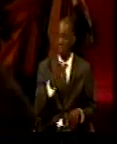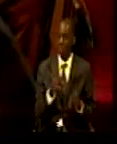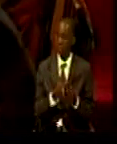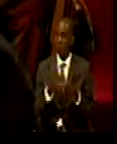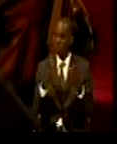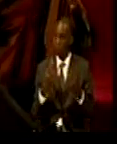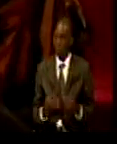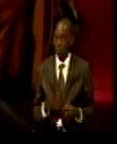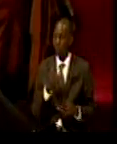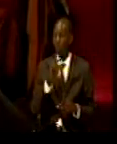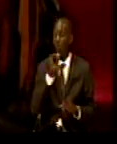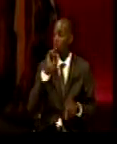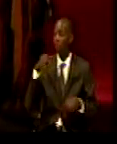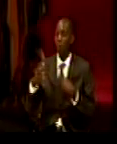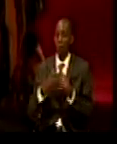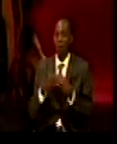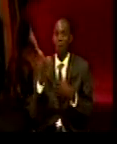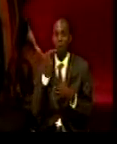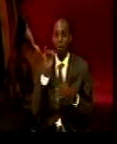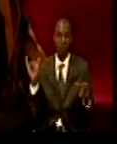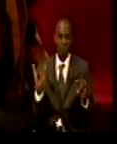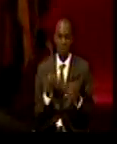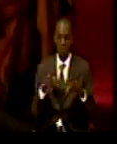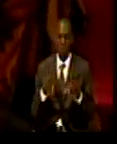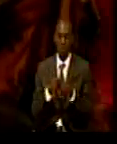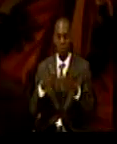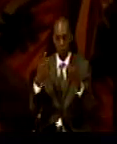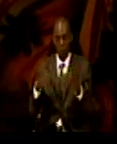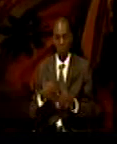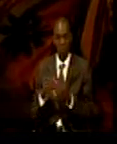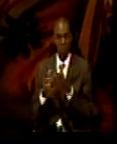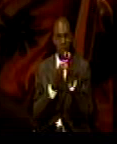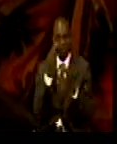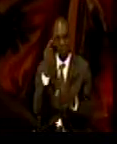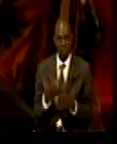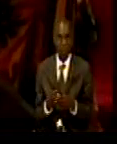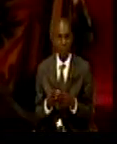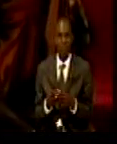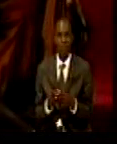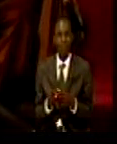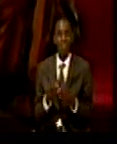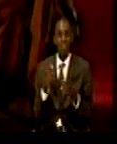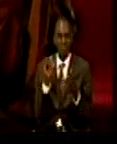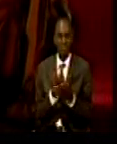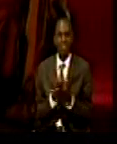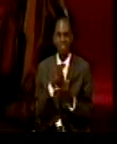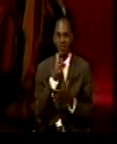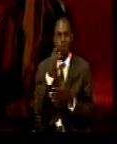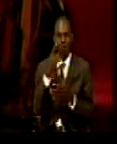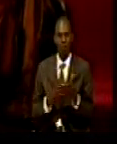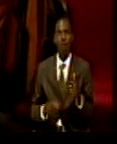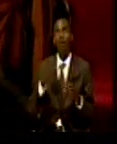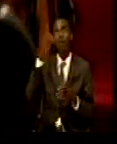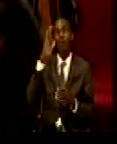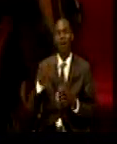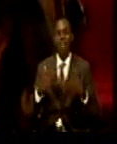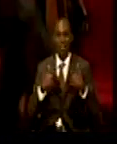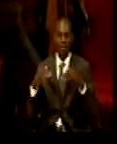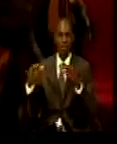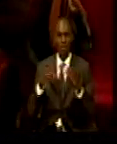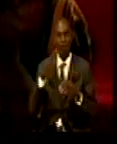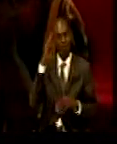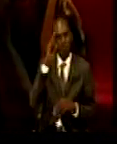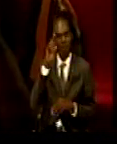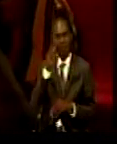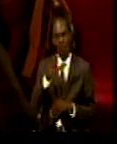not going to go back the same as you come, in Jesus' name. So that is what God has done for him tonight. He has not